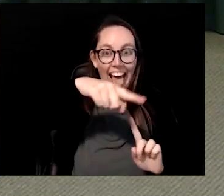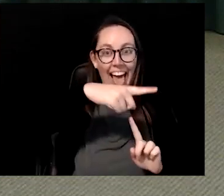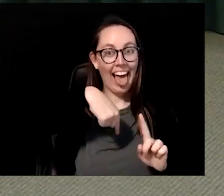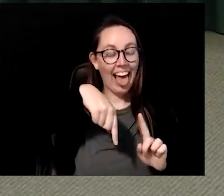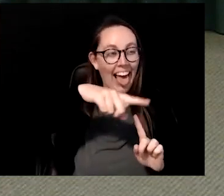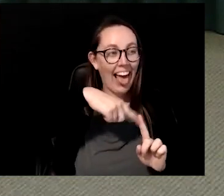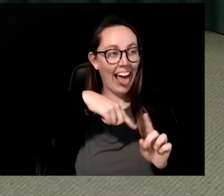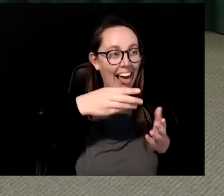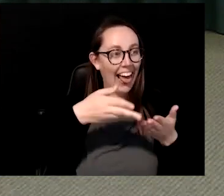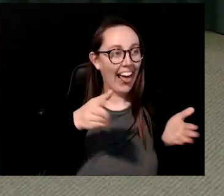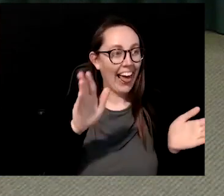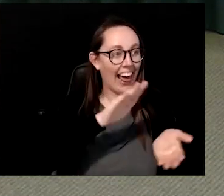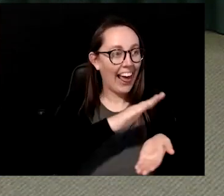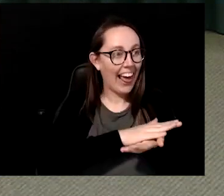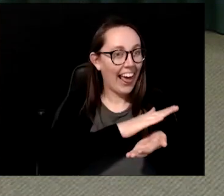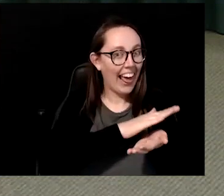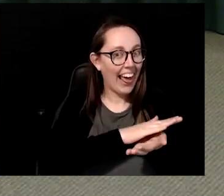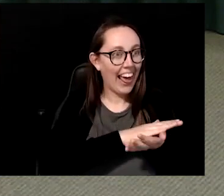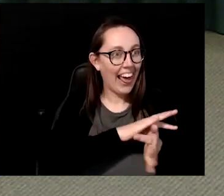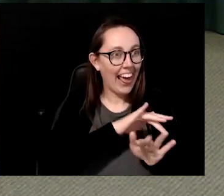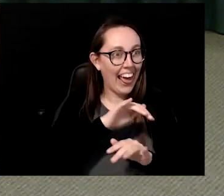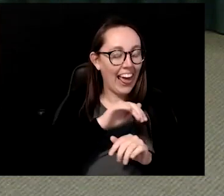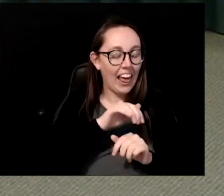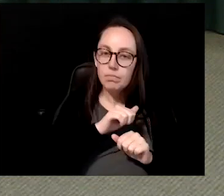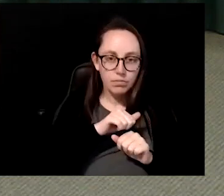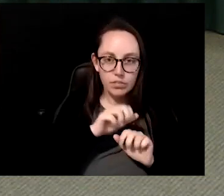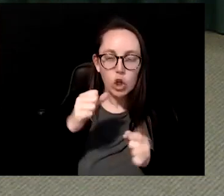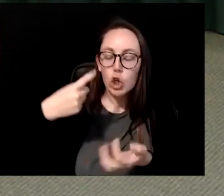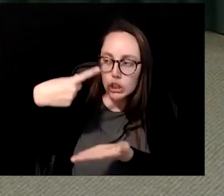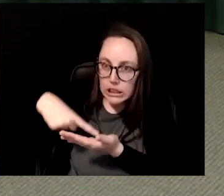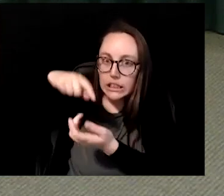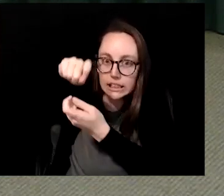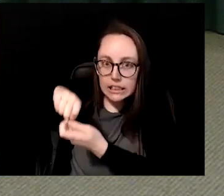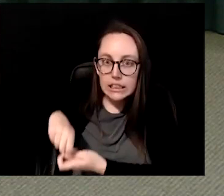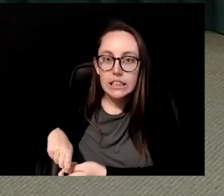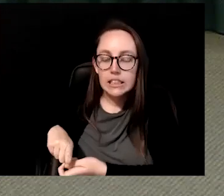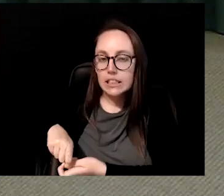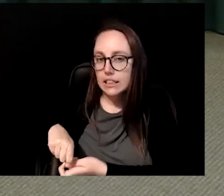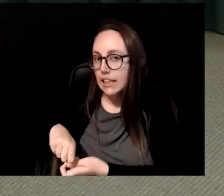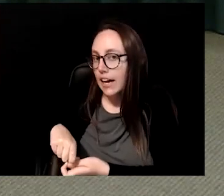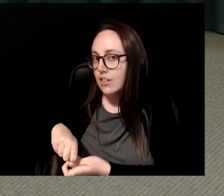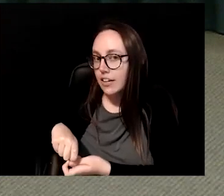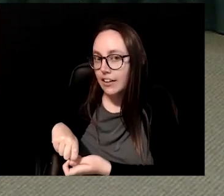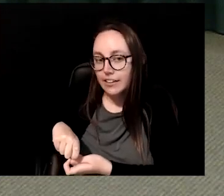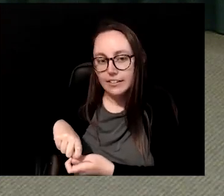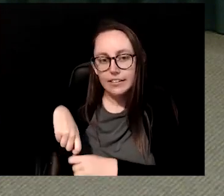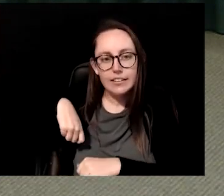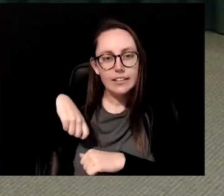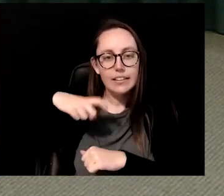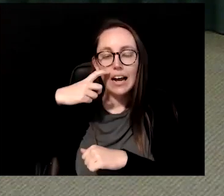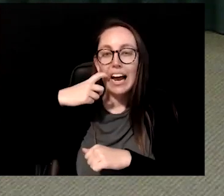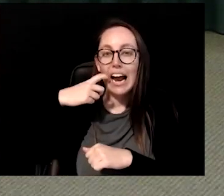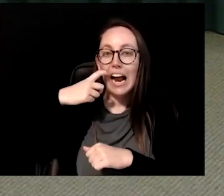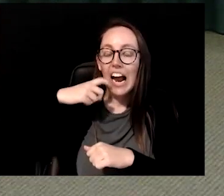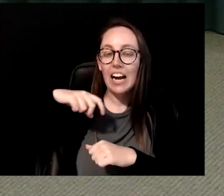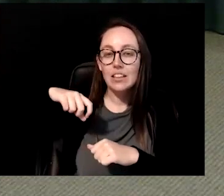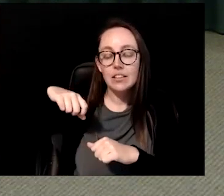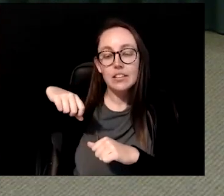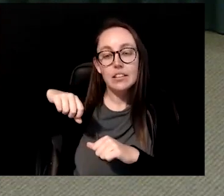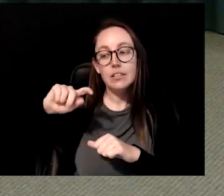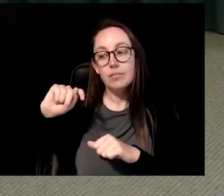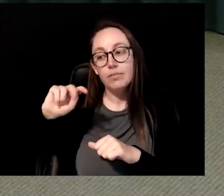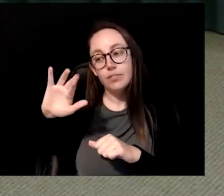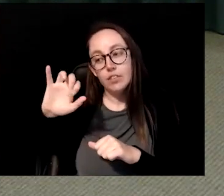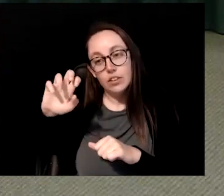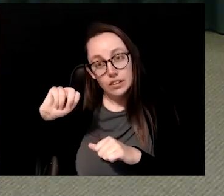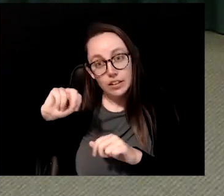about patient care even the Triton read had to admit that the level of